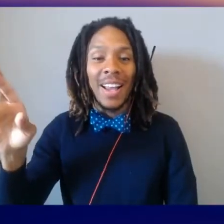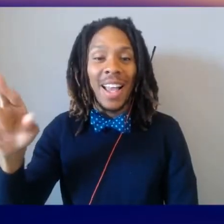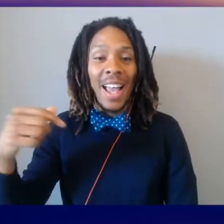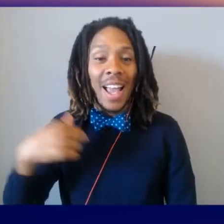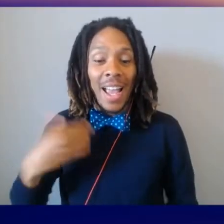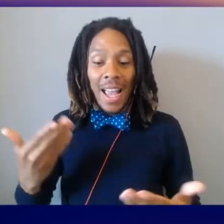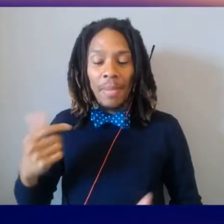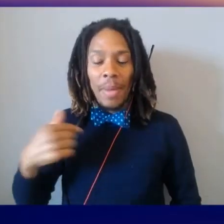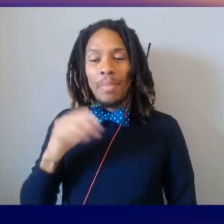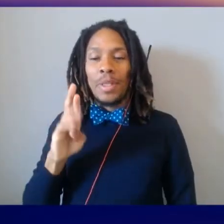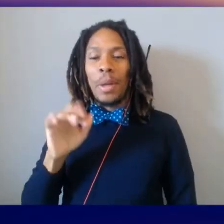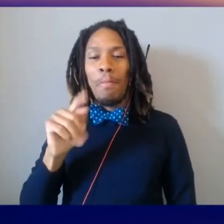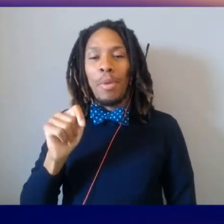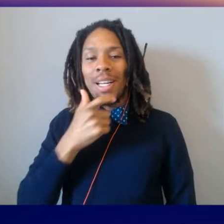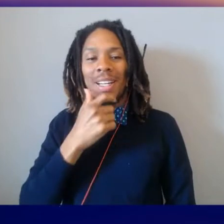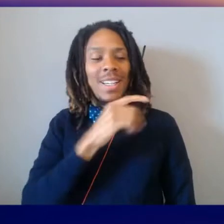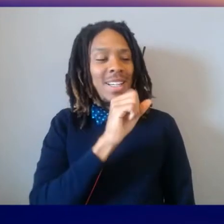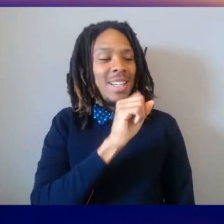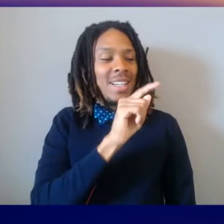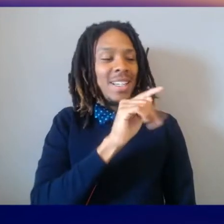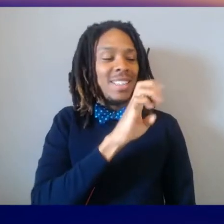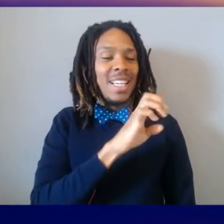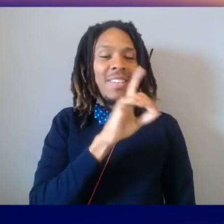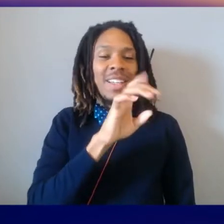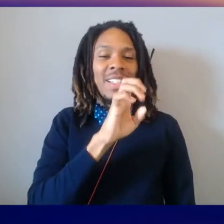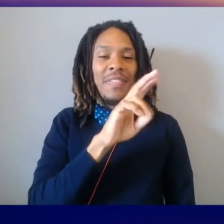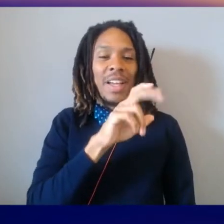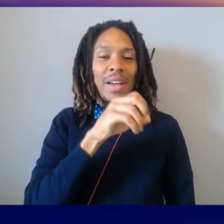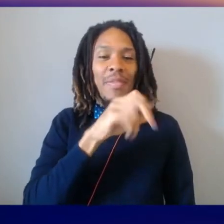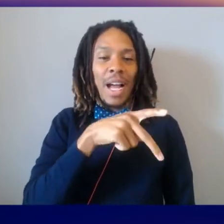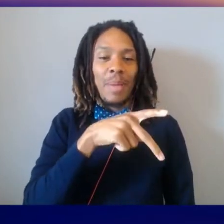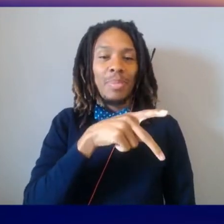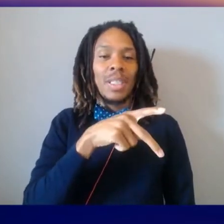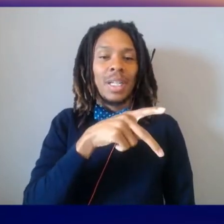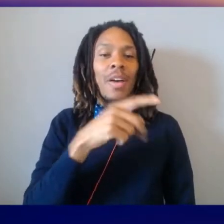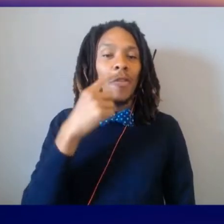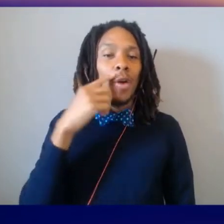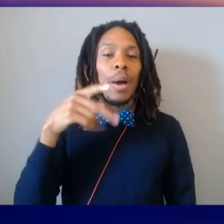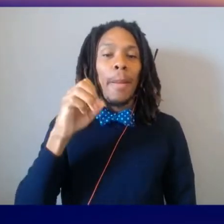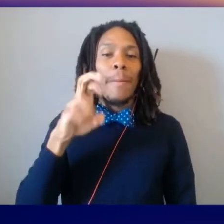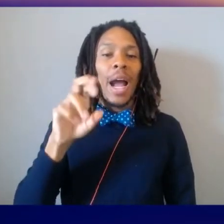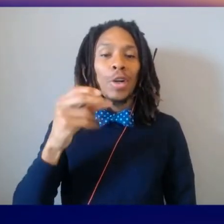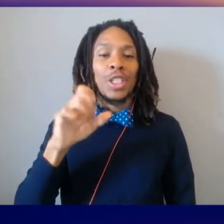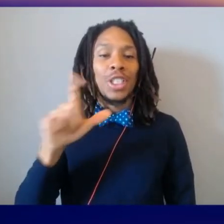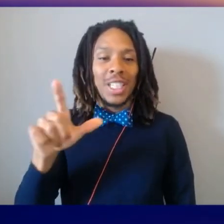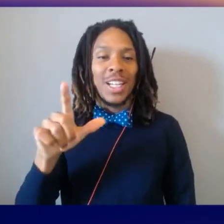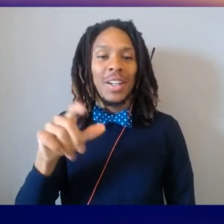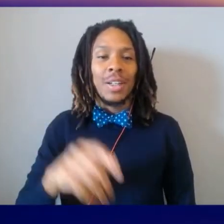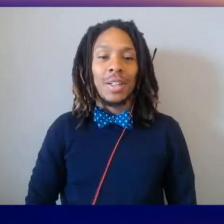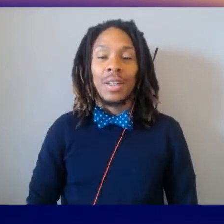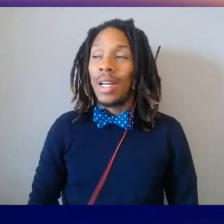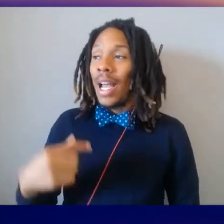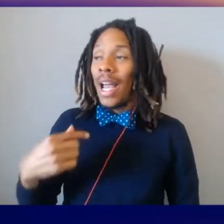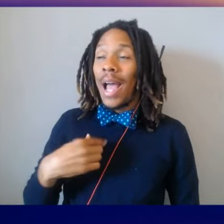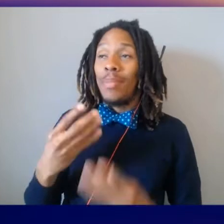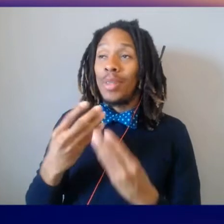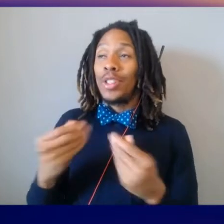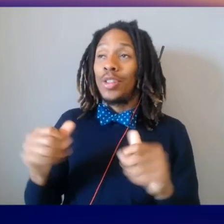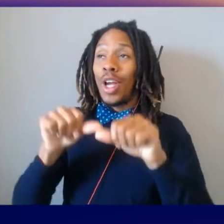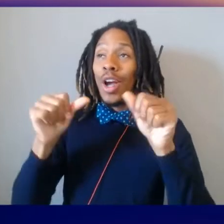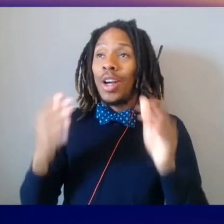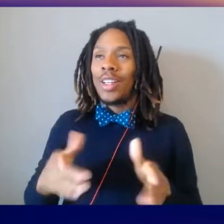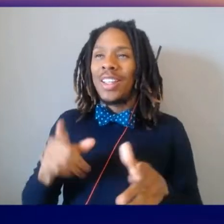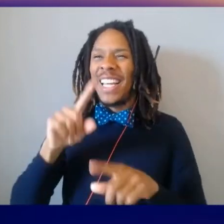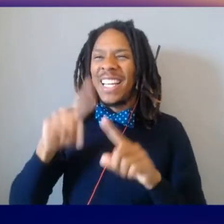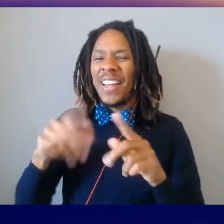Brit. Steve Roberts, developer advocate for .NET and PowerShell at AWS, and Amster is? I'm a solutions architect. They could have never figured that